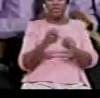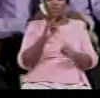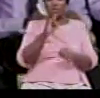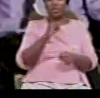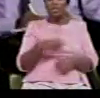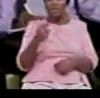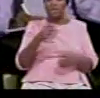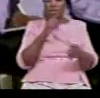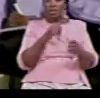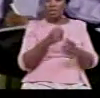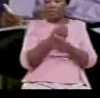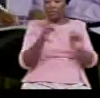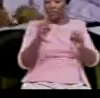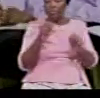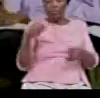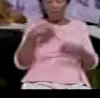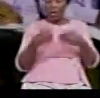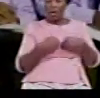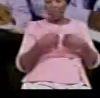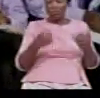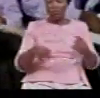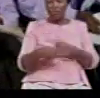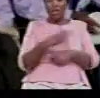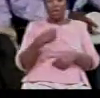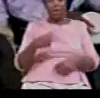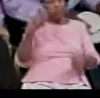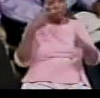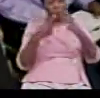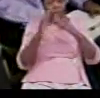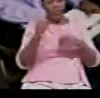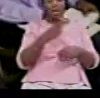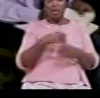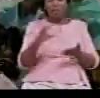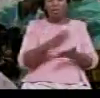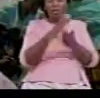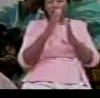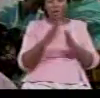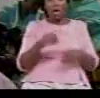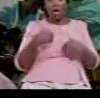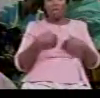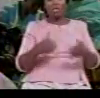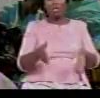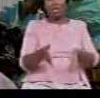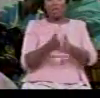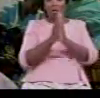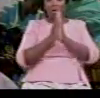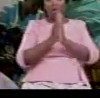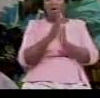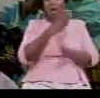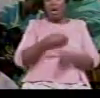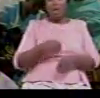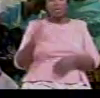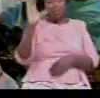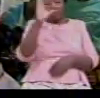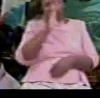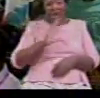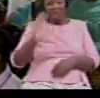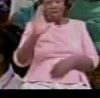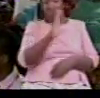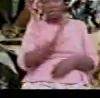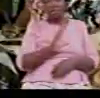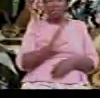where today, the prophets have inquired and searched diligently,